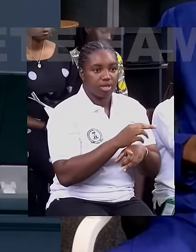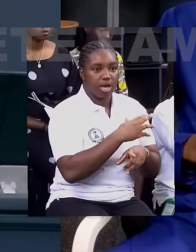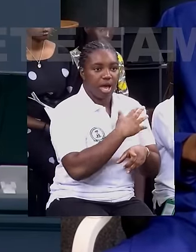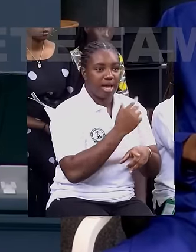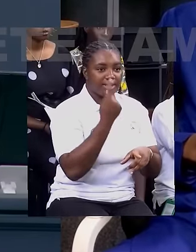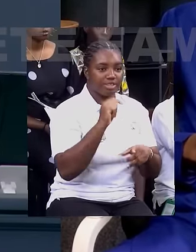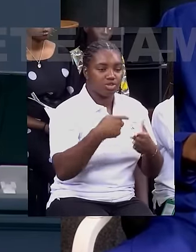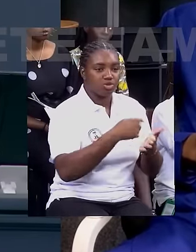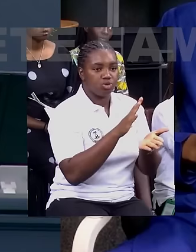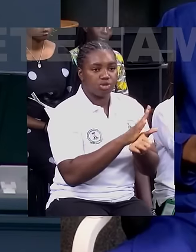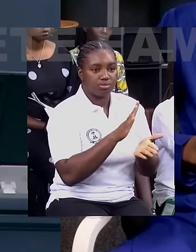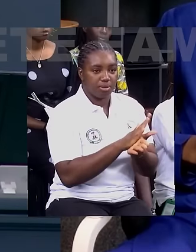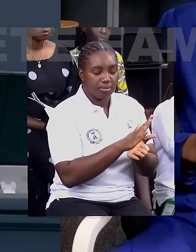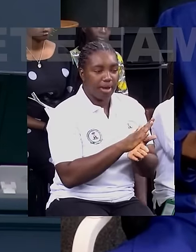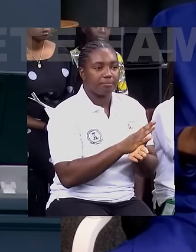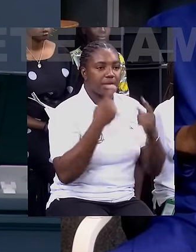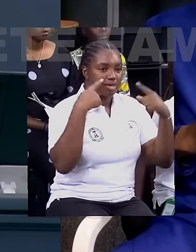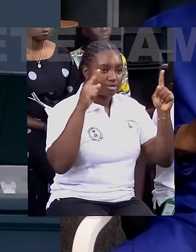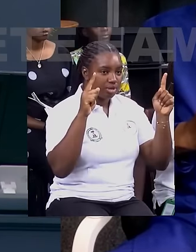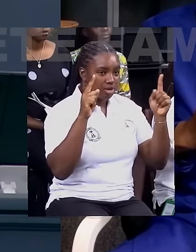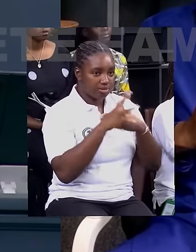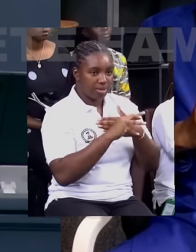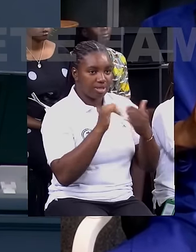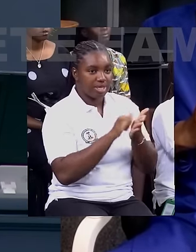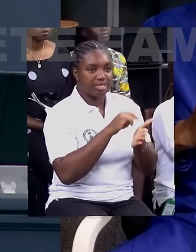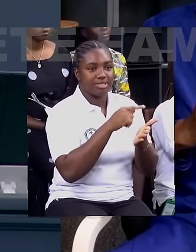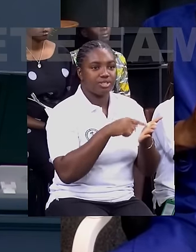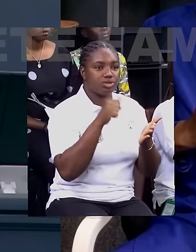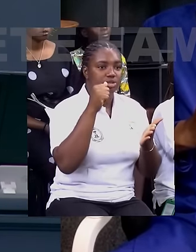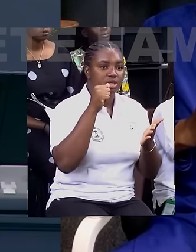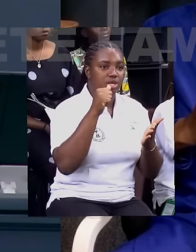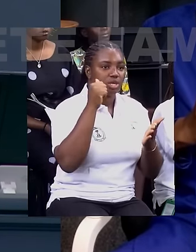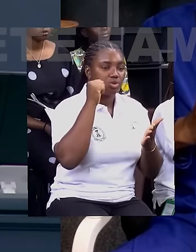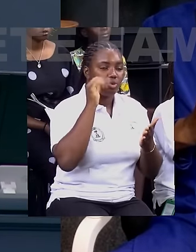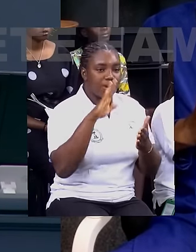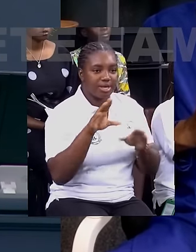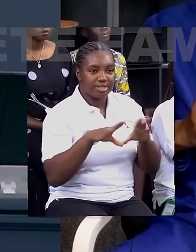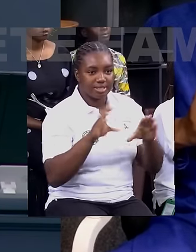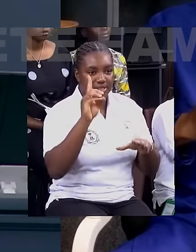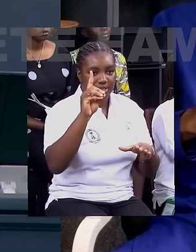the newspaper publication that this lady, the Daily Trust, have